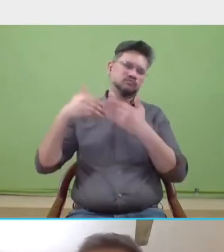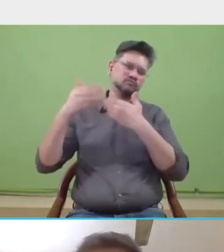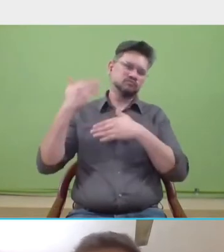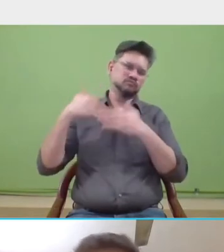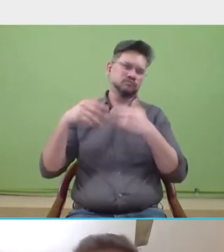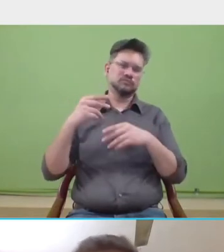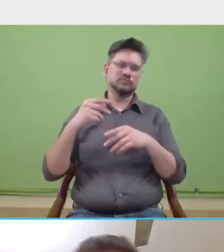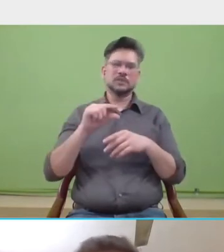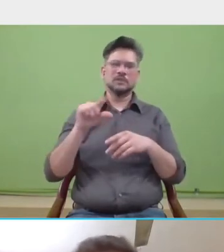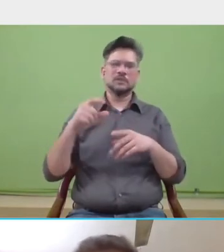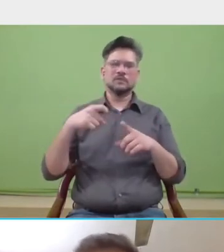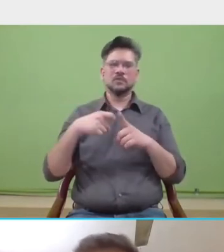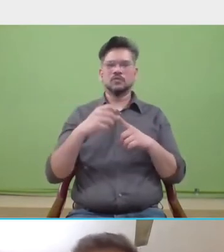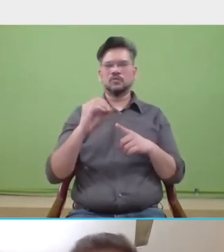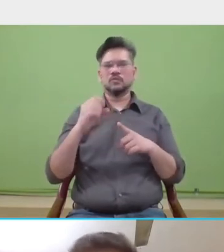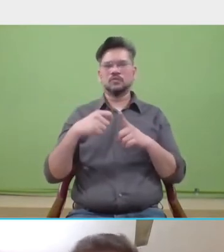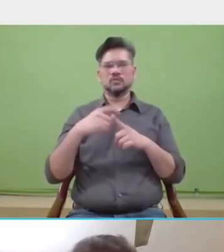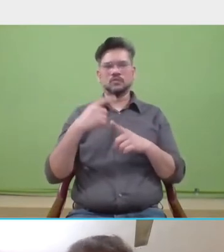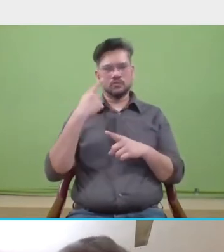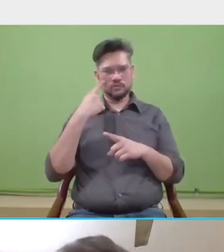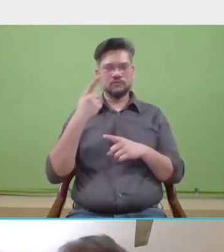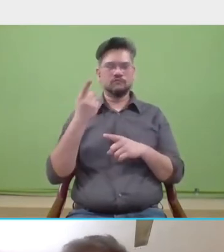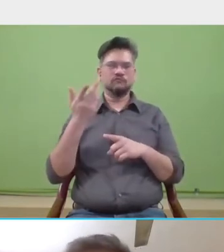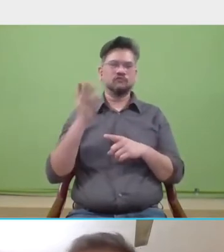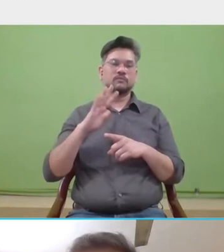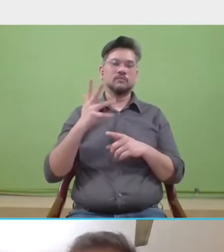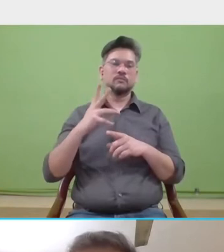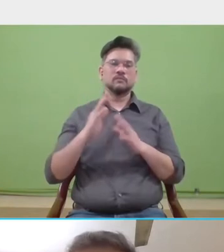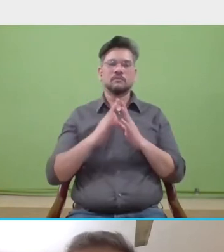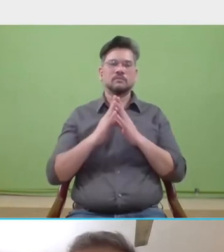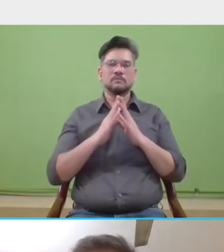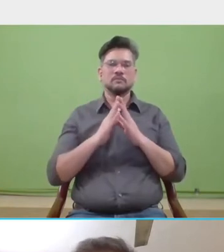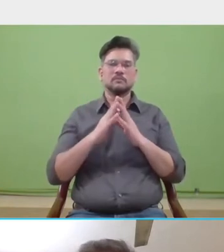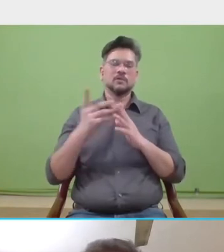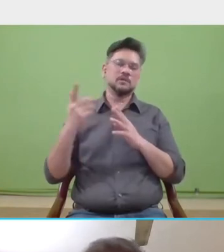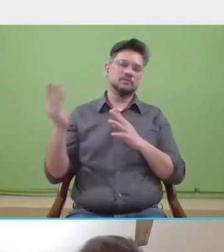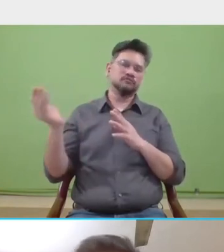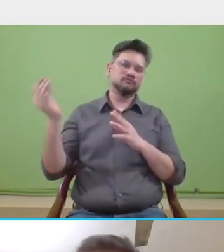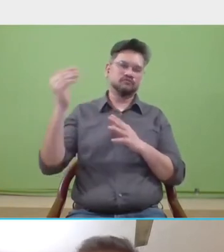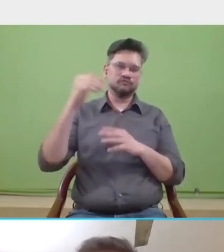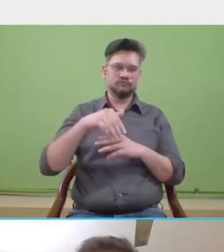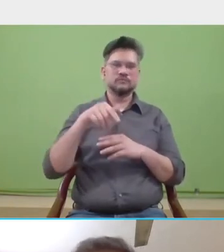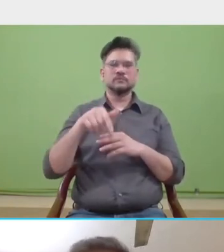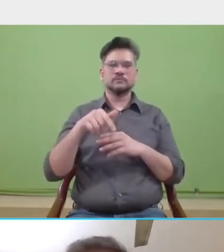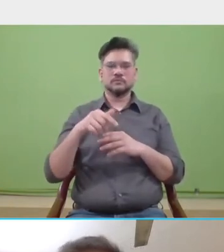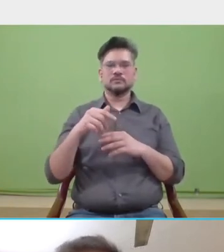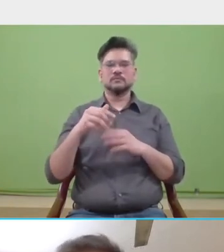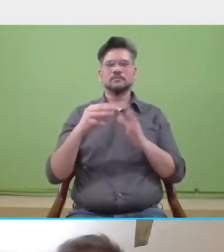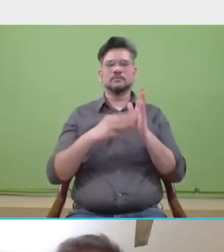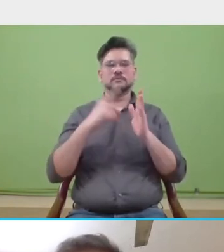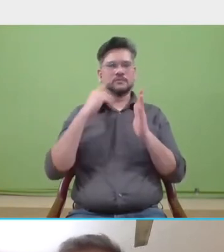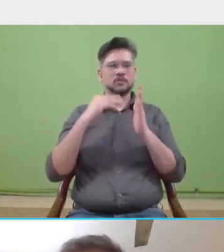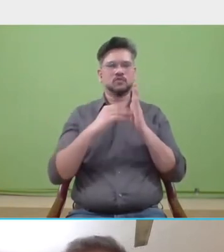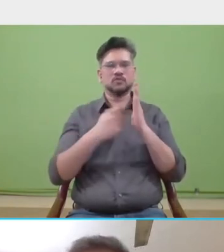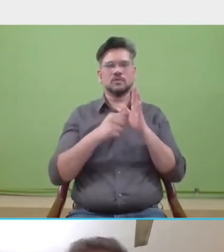some of these languages flew over into mayanmar from mizuram okay so these groups dominant groups and then their languages in nepal